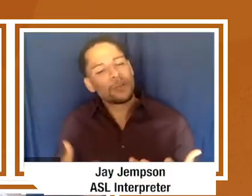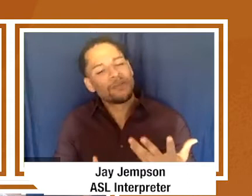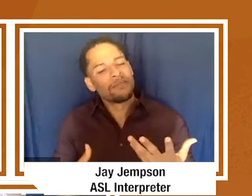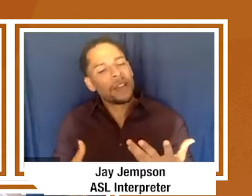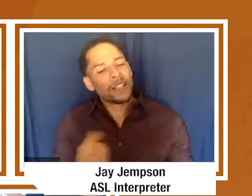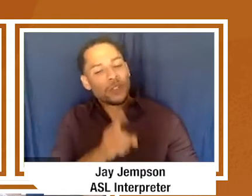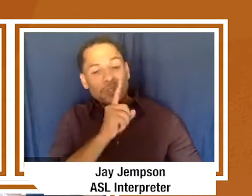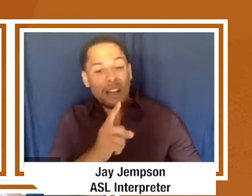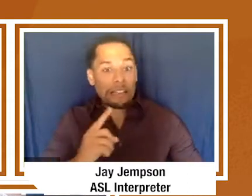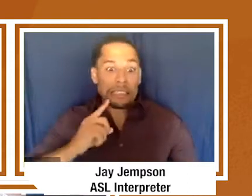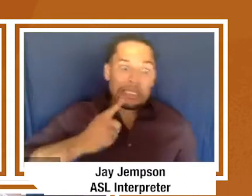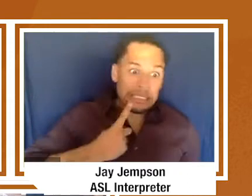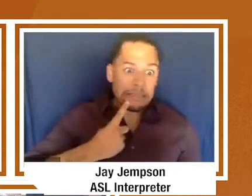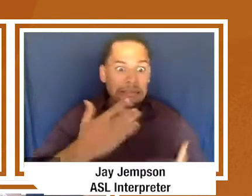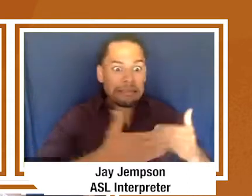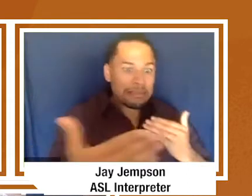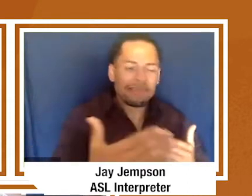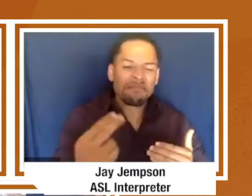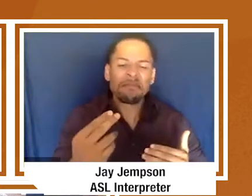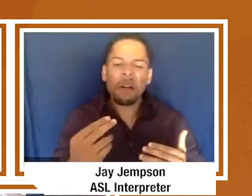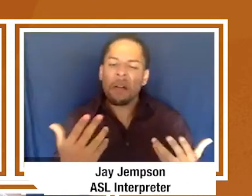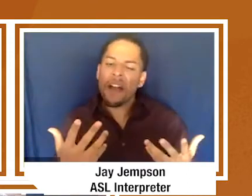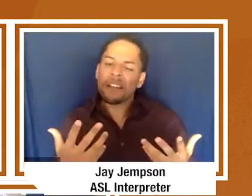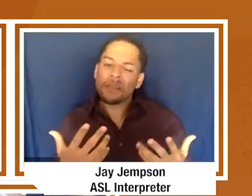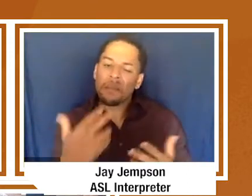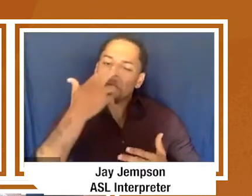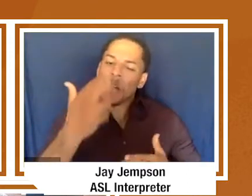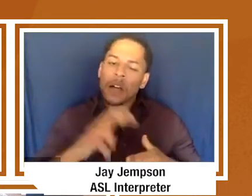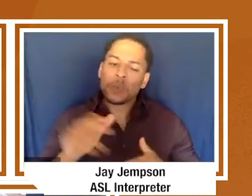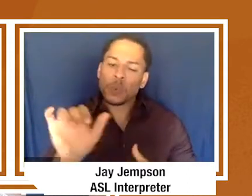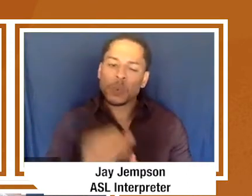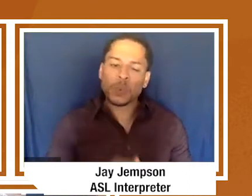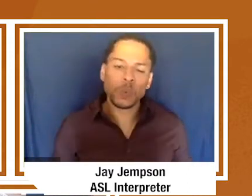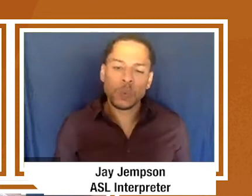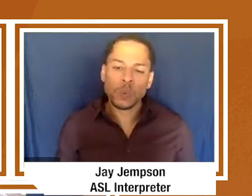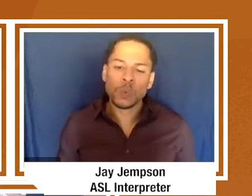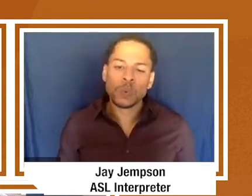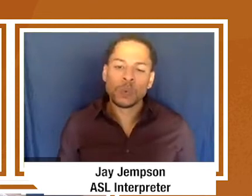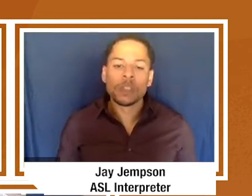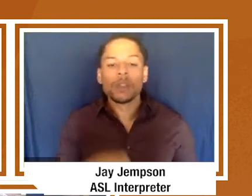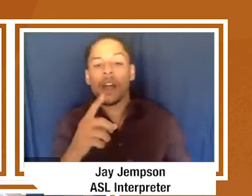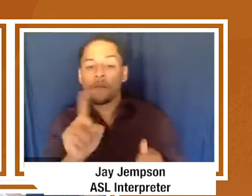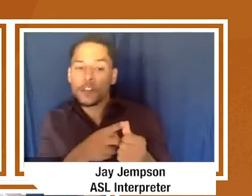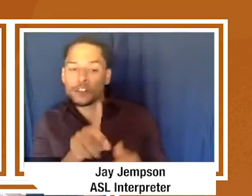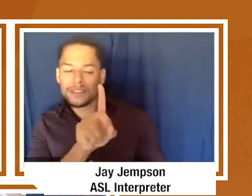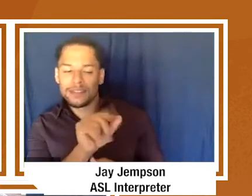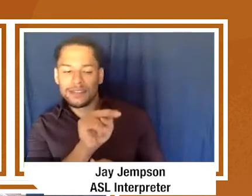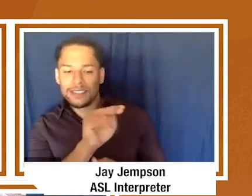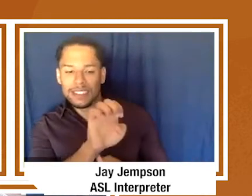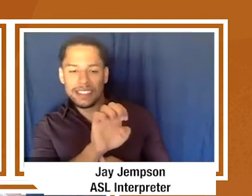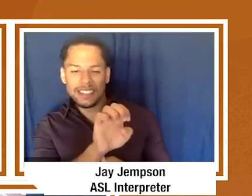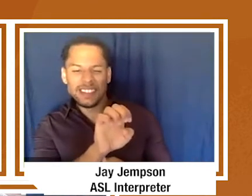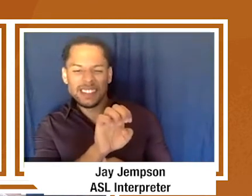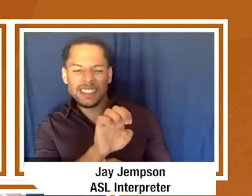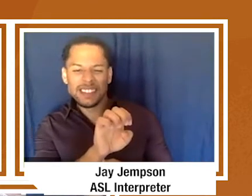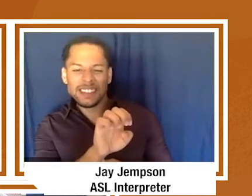little bit of levity in there. We're actually going to start with the last person who spoke. So we're going to get to learn a little bit more about Denise Saunders Thompson.